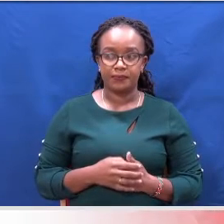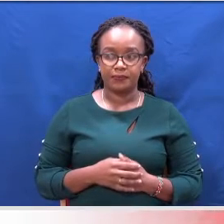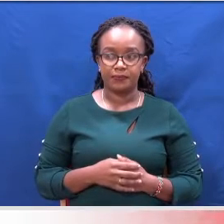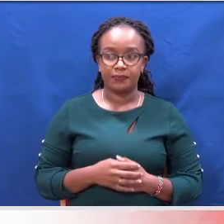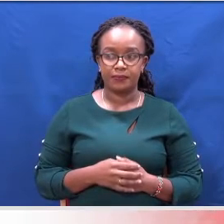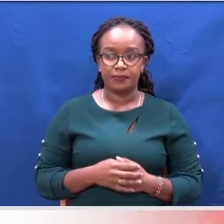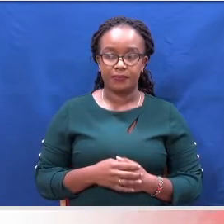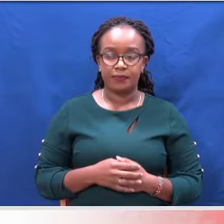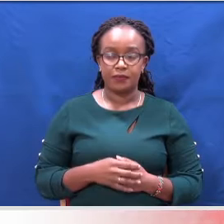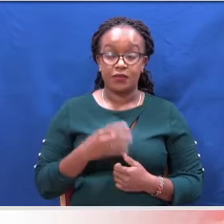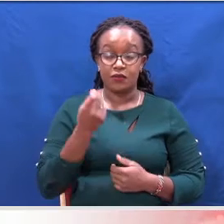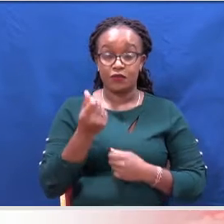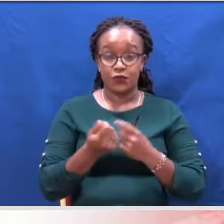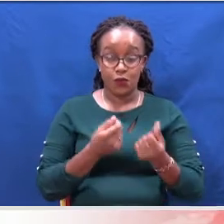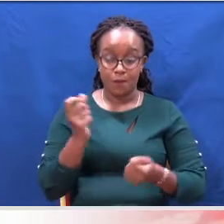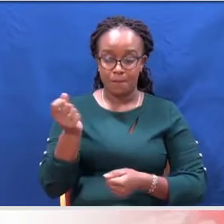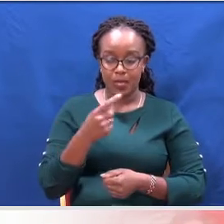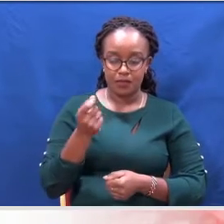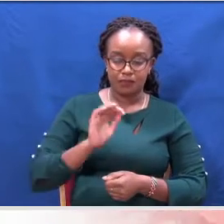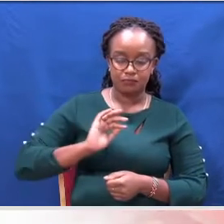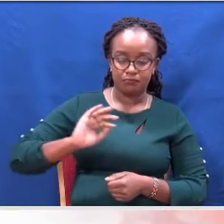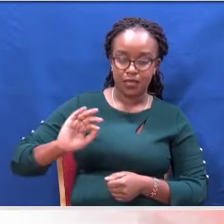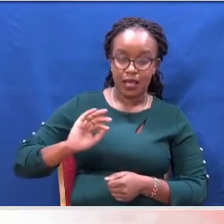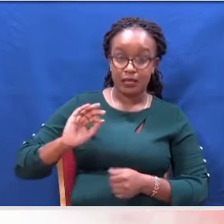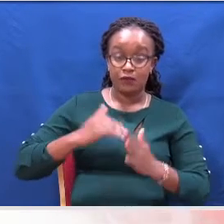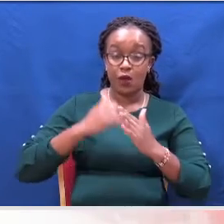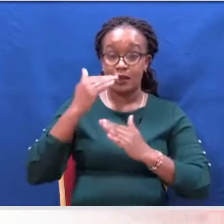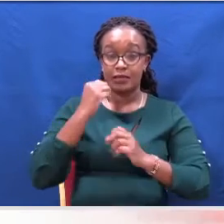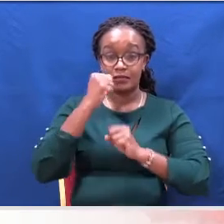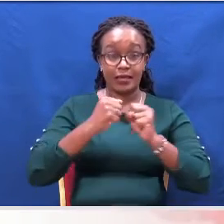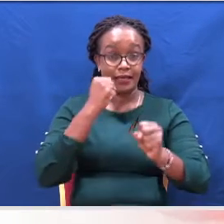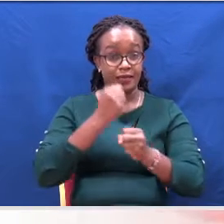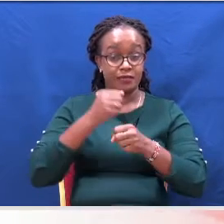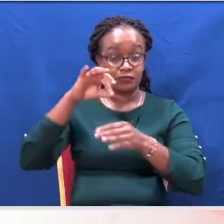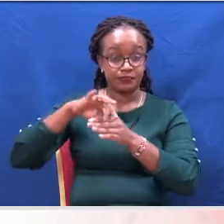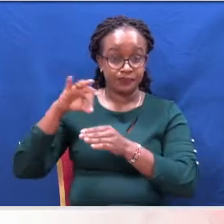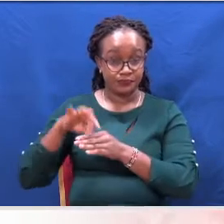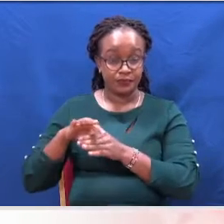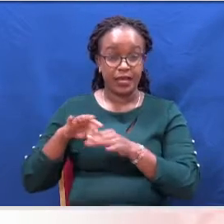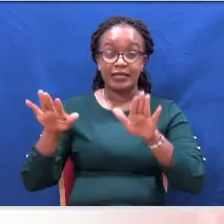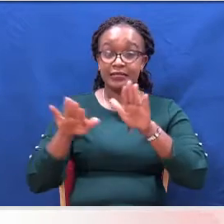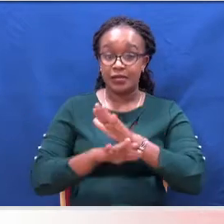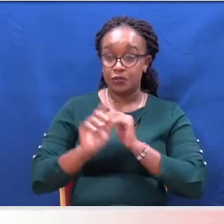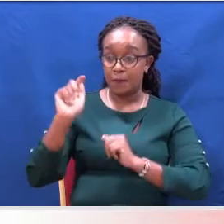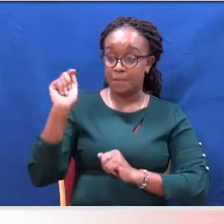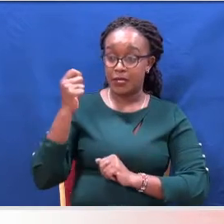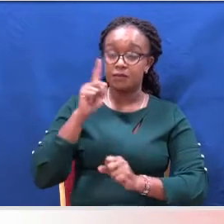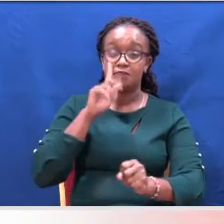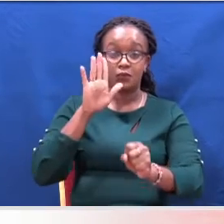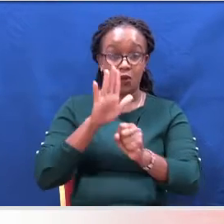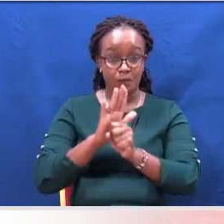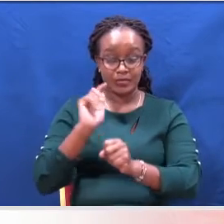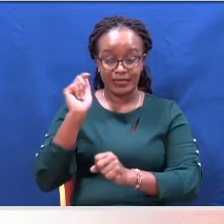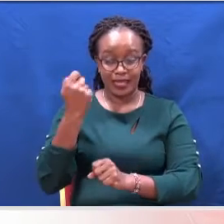Just months to the next year's polls, Deputy President William Ruto is promising Kenyan service delivery if elected to lead the